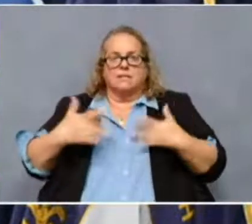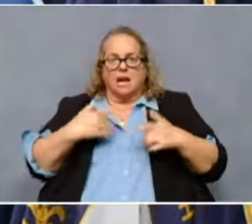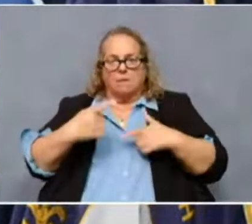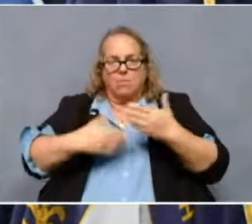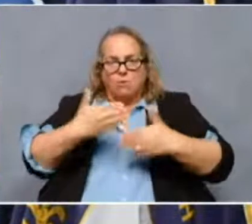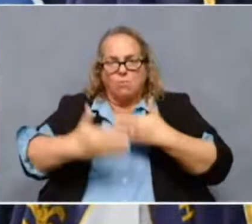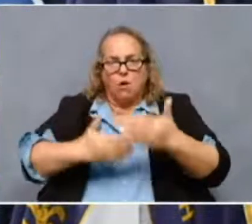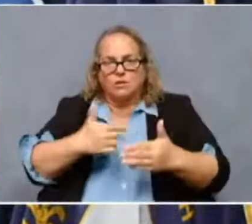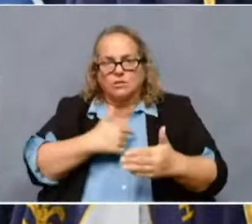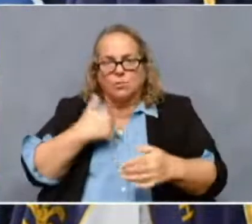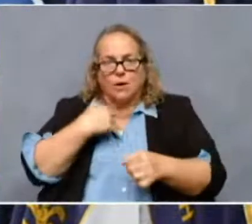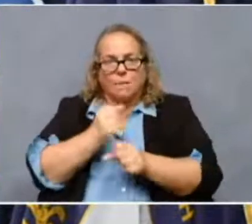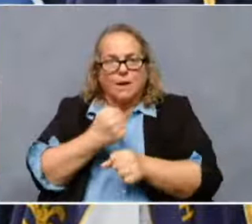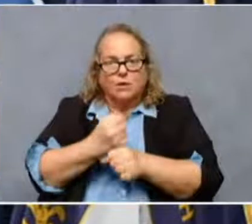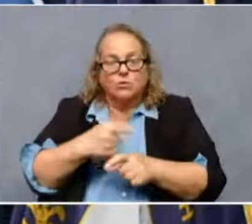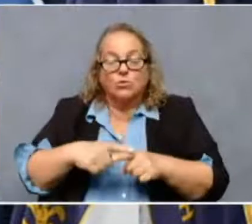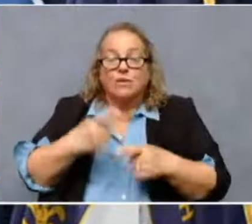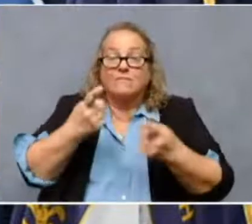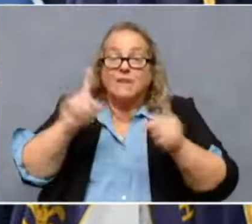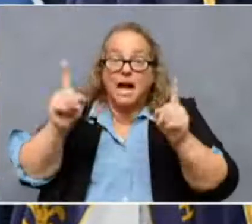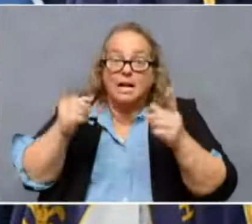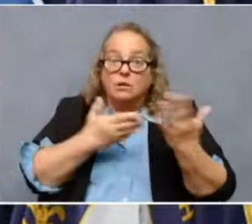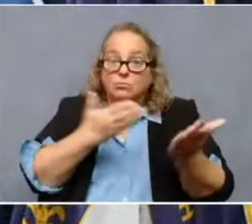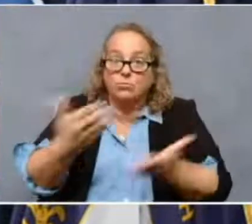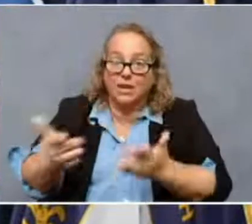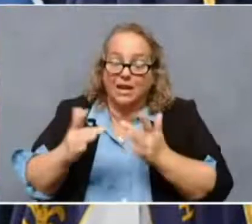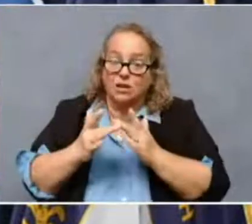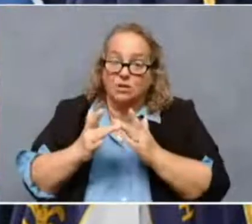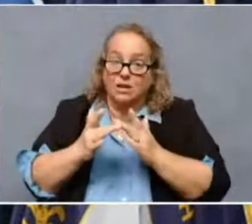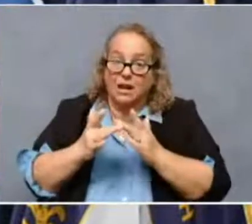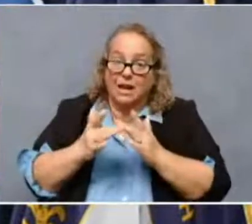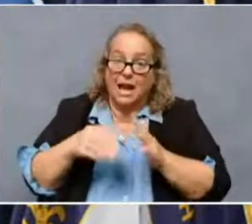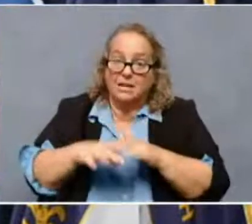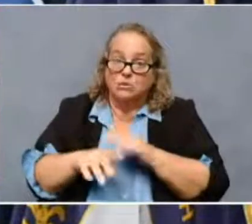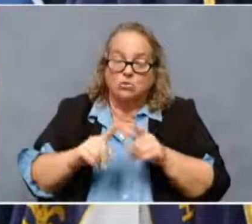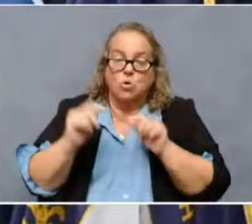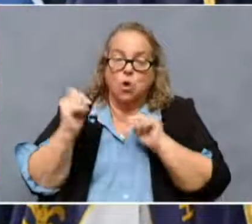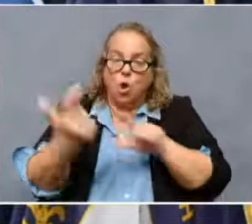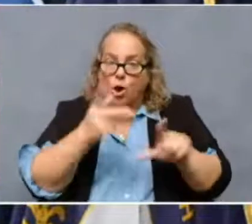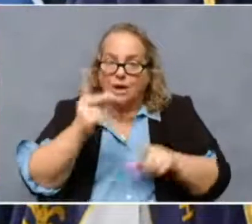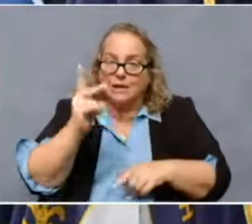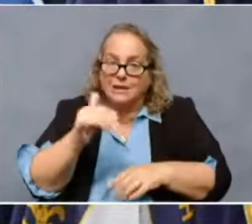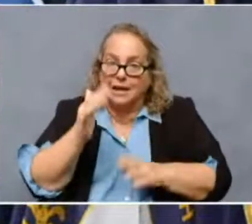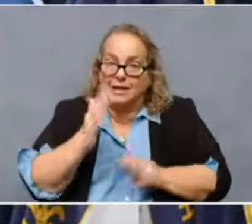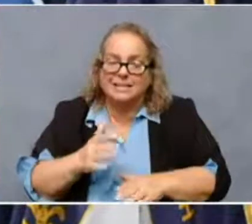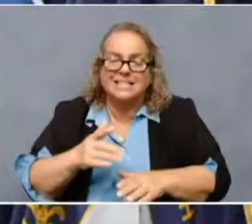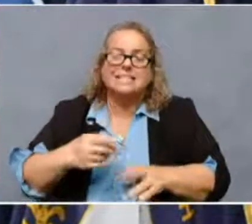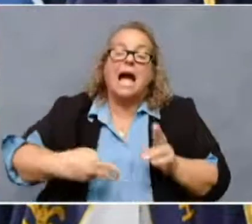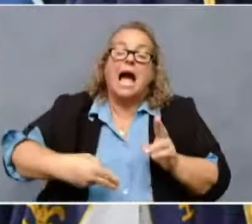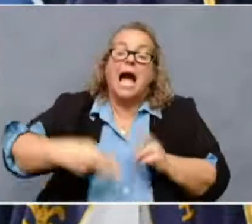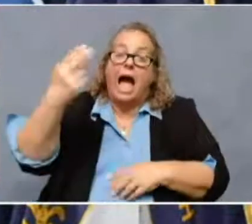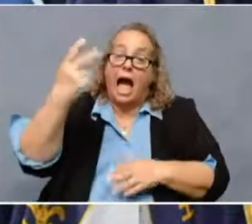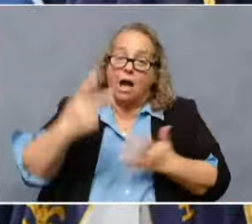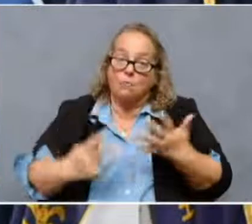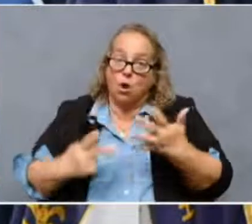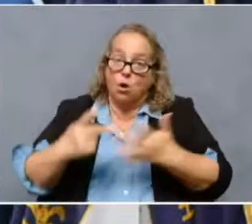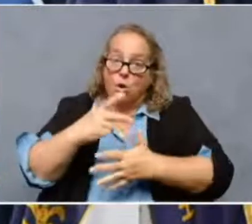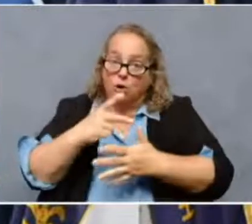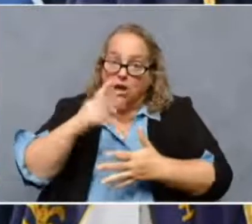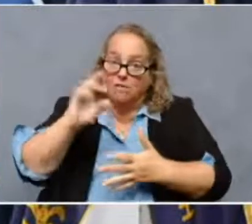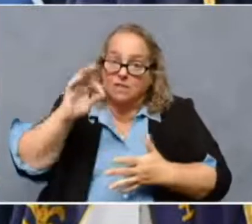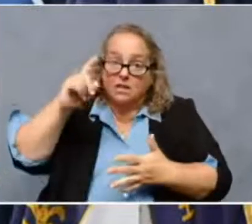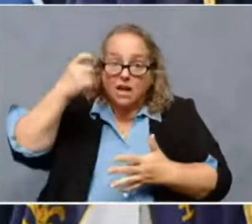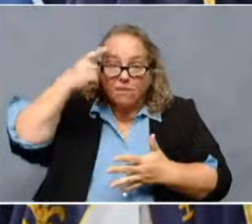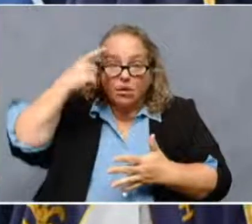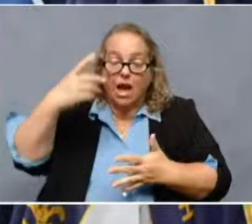broadband access to all Kentuckians, because this is such a high priority of Governor Beshear and mine in this